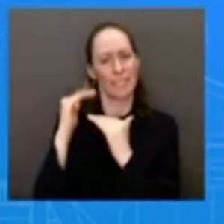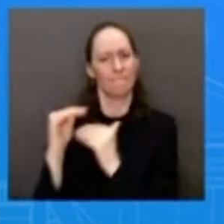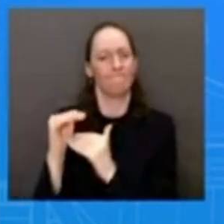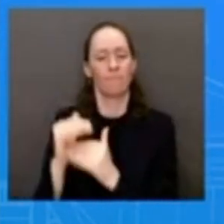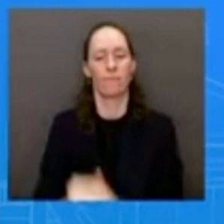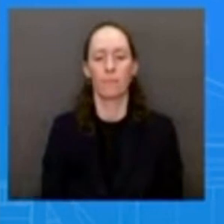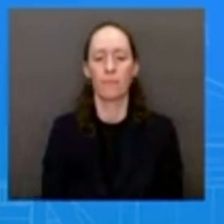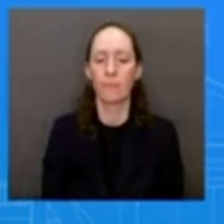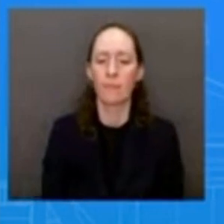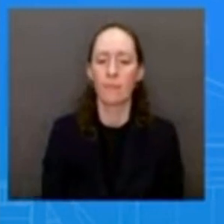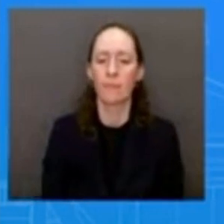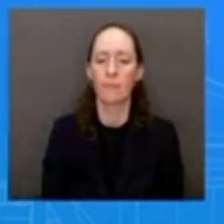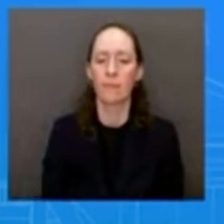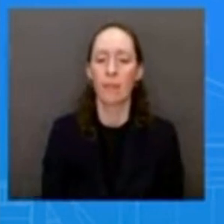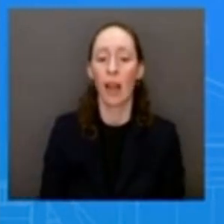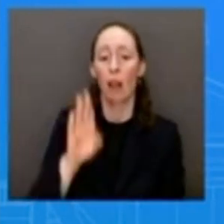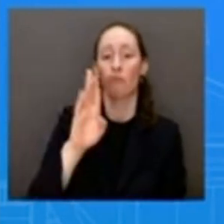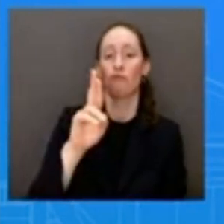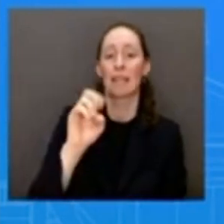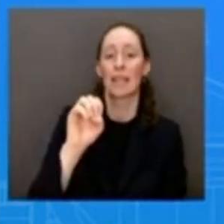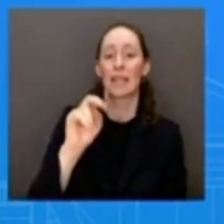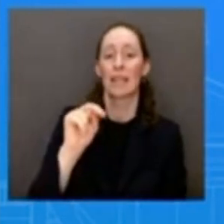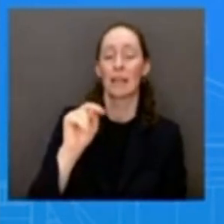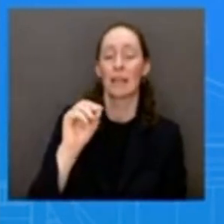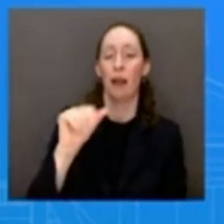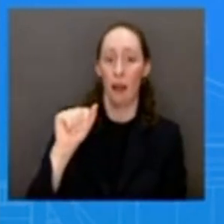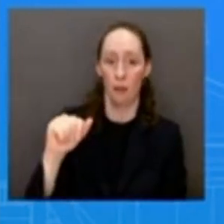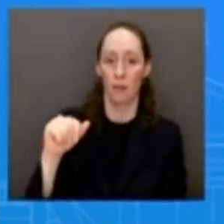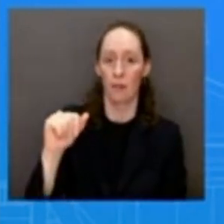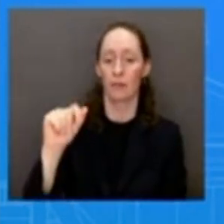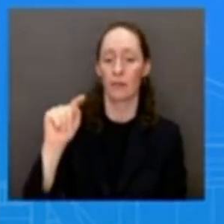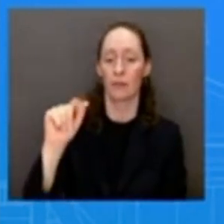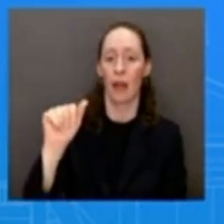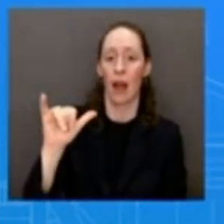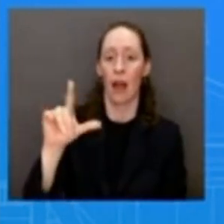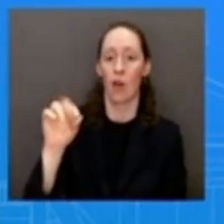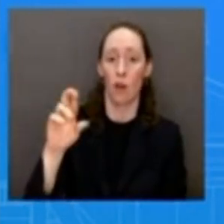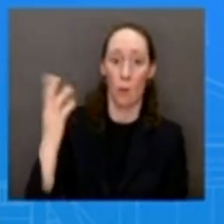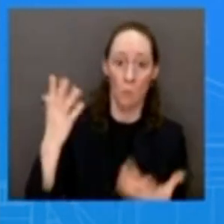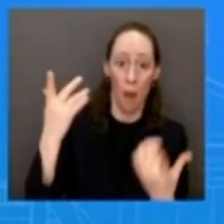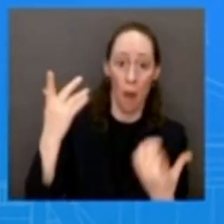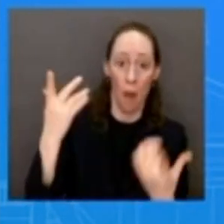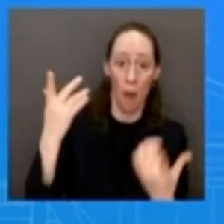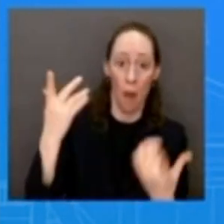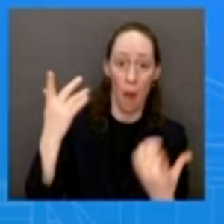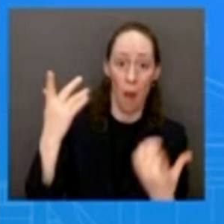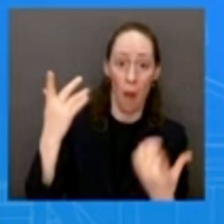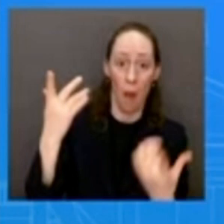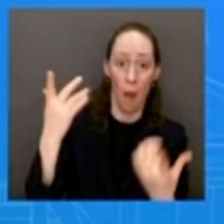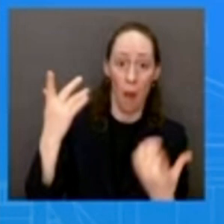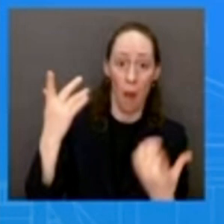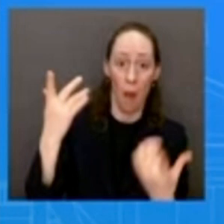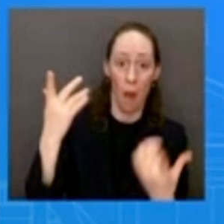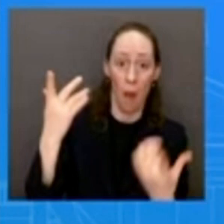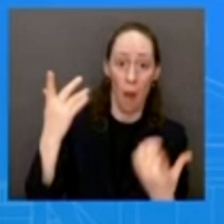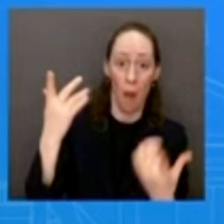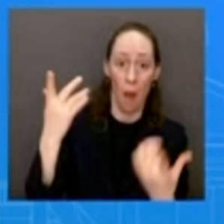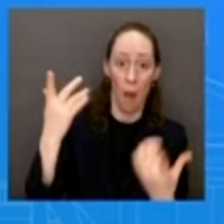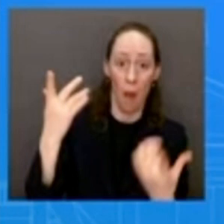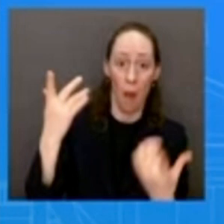blow to her family, her community, and also to America more broadly. And the president continues to